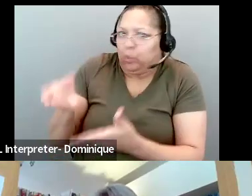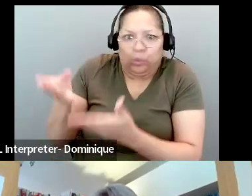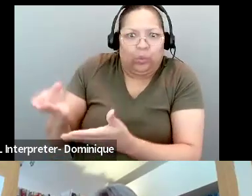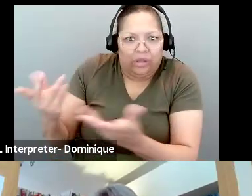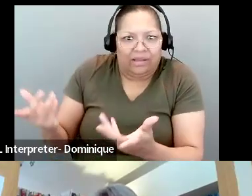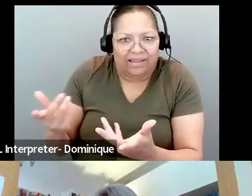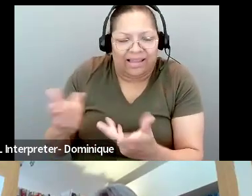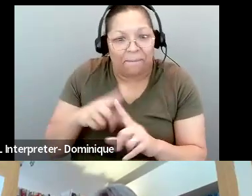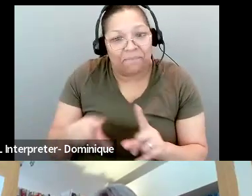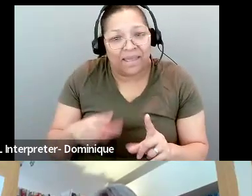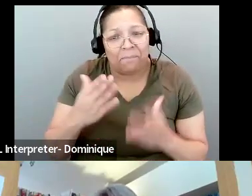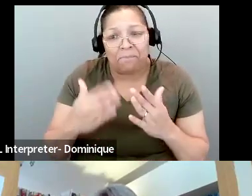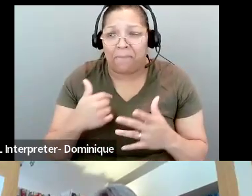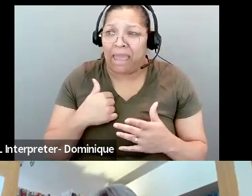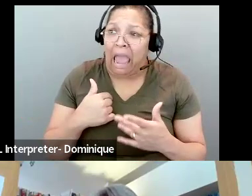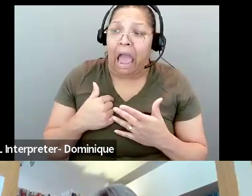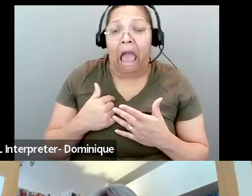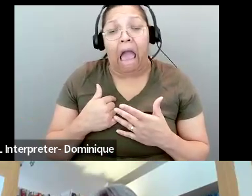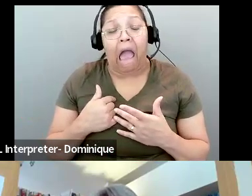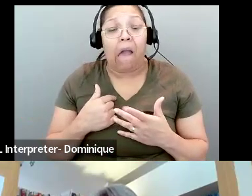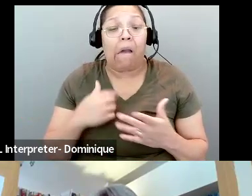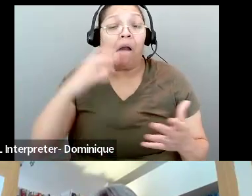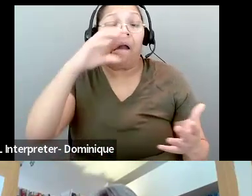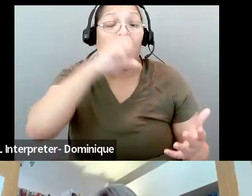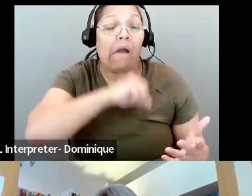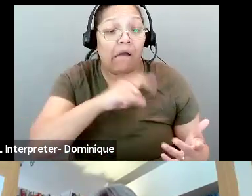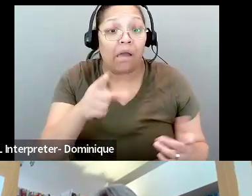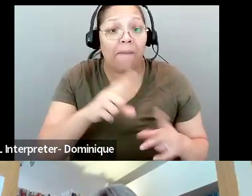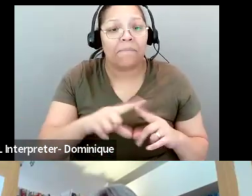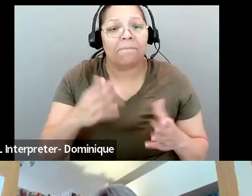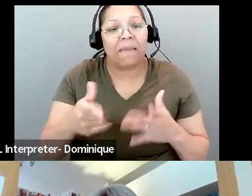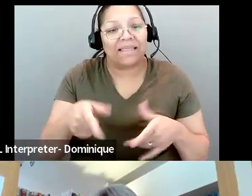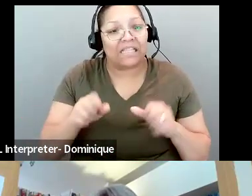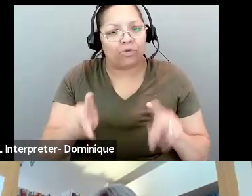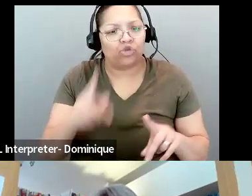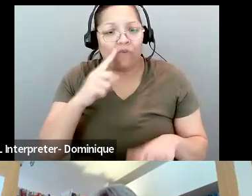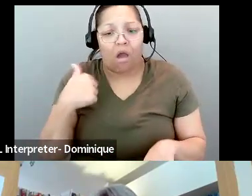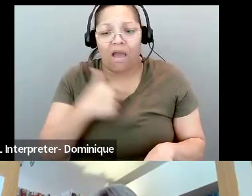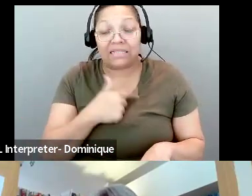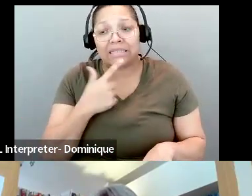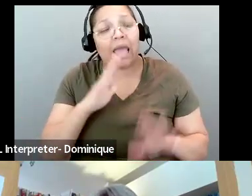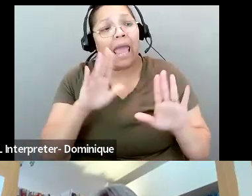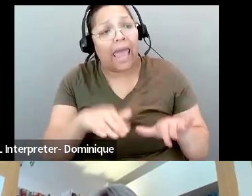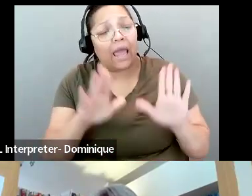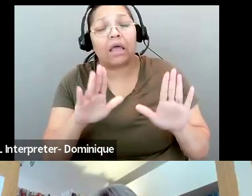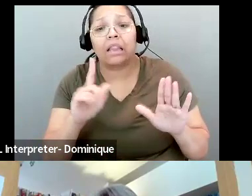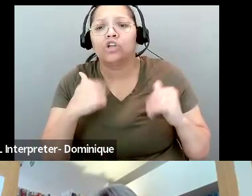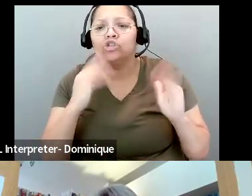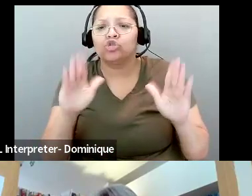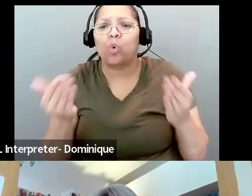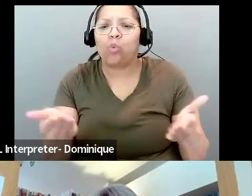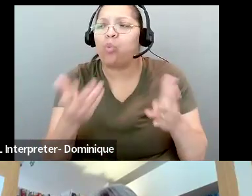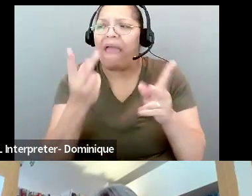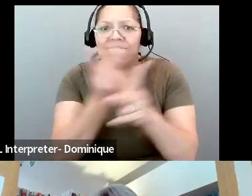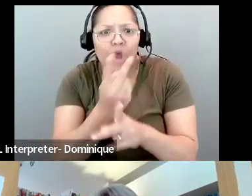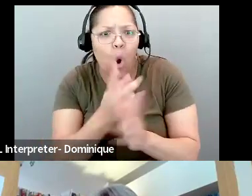And I mean, maybe I'm stretching, but I feel like this is an opportunity for us to sort of say, hey, you know what? Let's work on figuring out what we know.